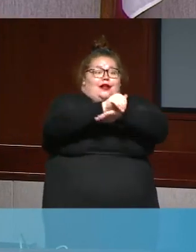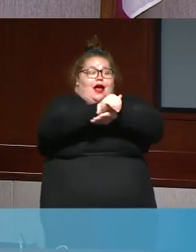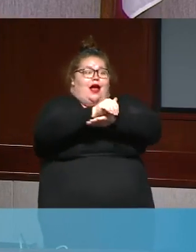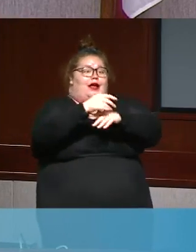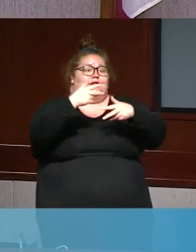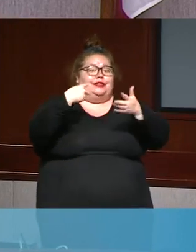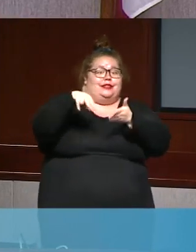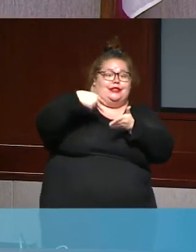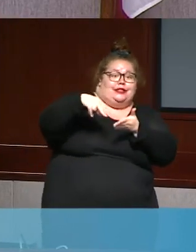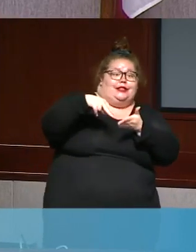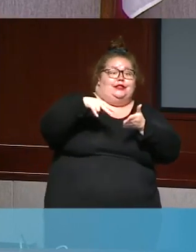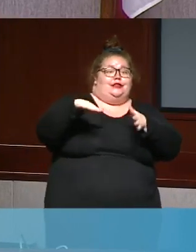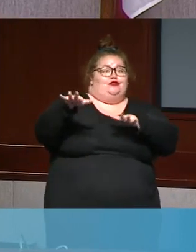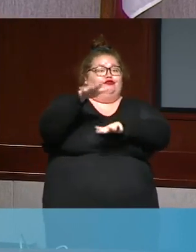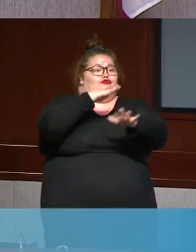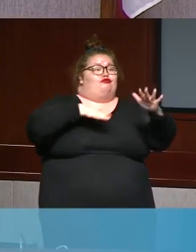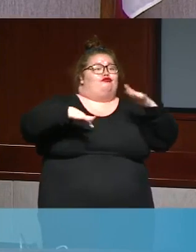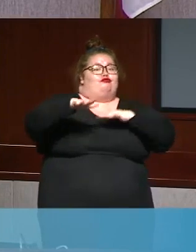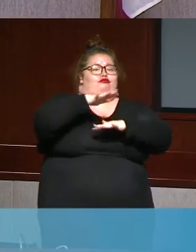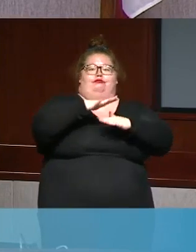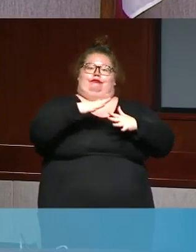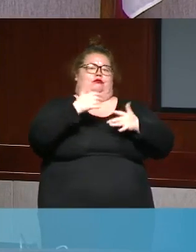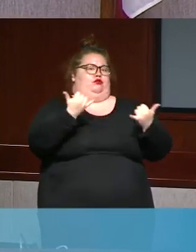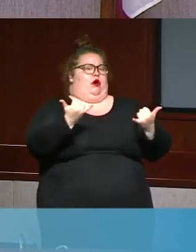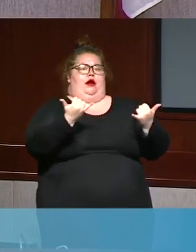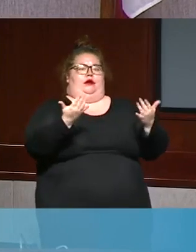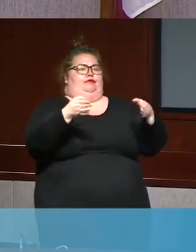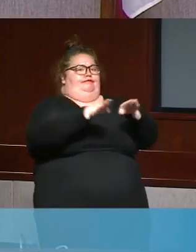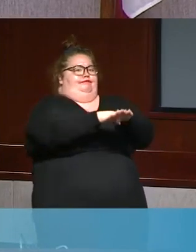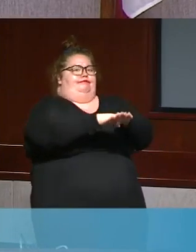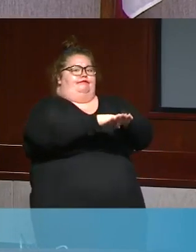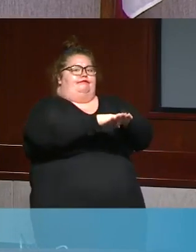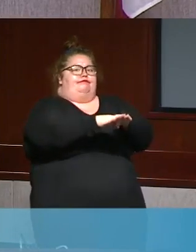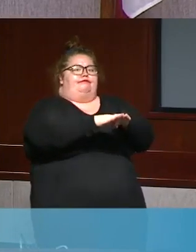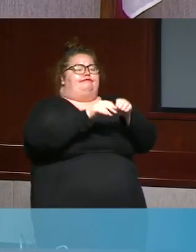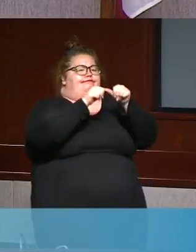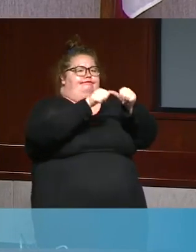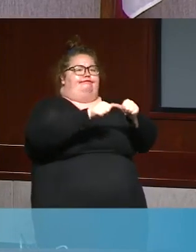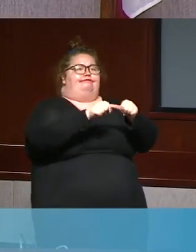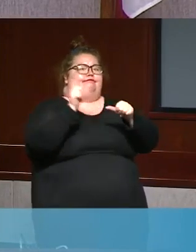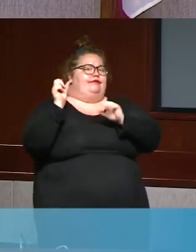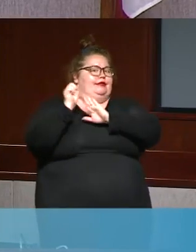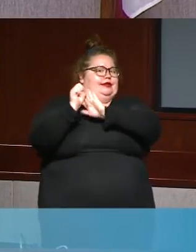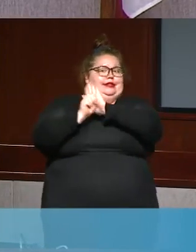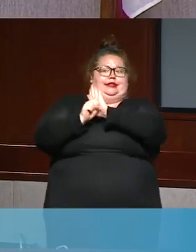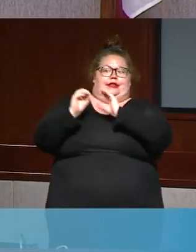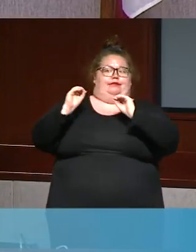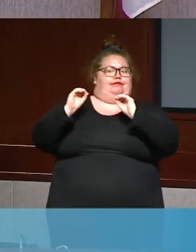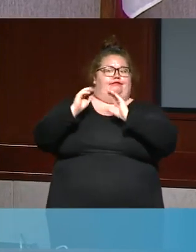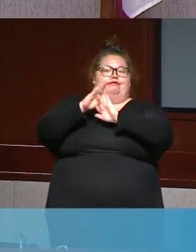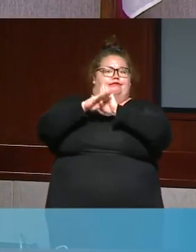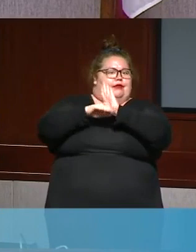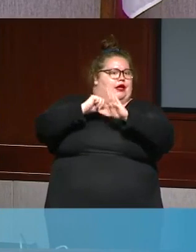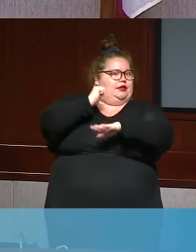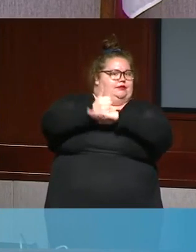nightclub establishment, that is currently not allowed by the state. They have not issued guidance.